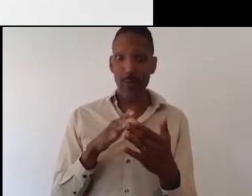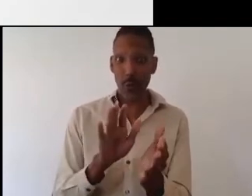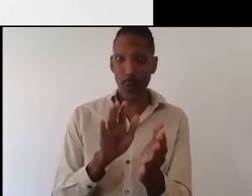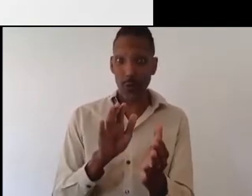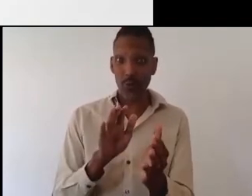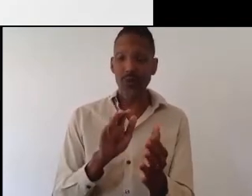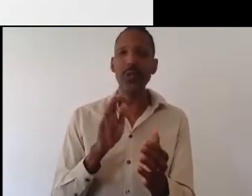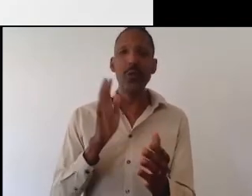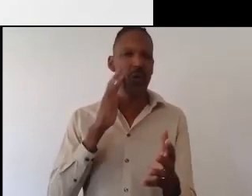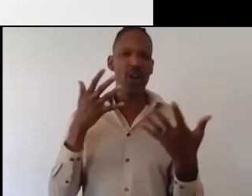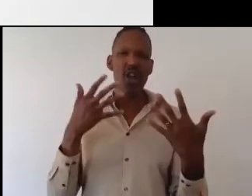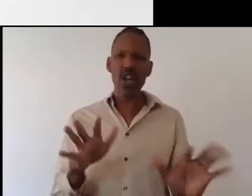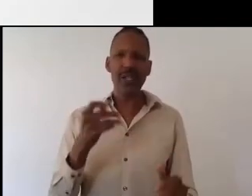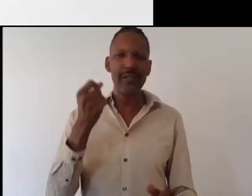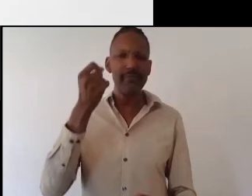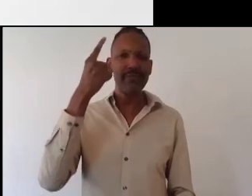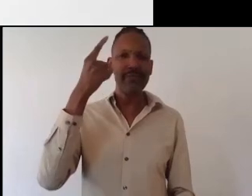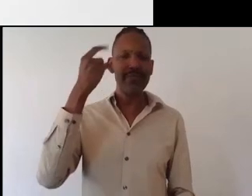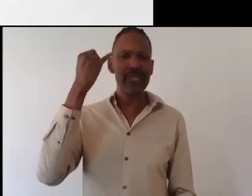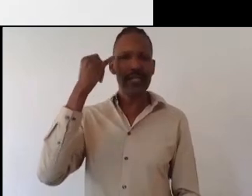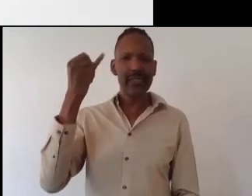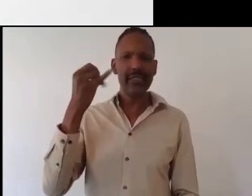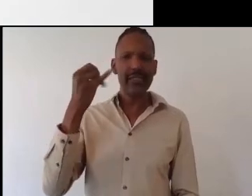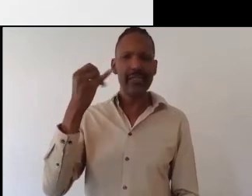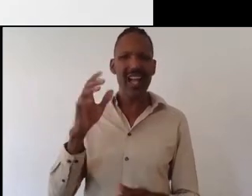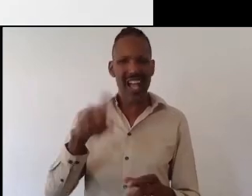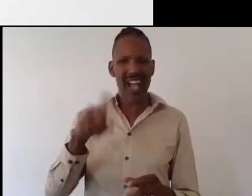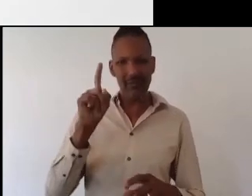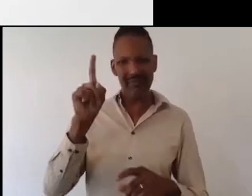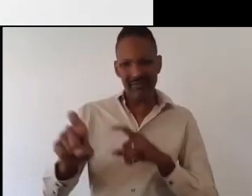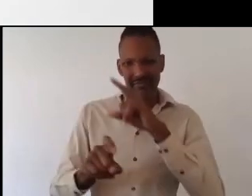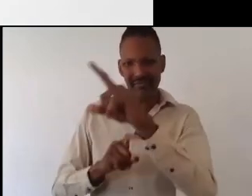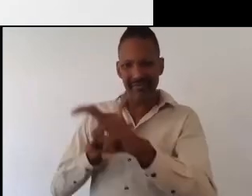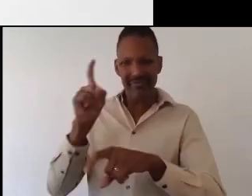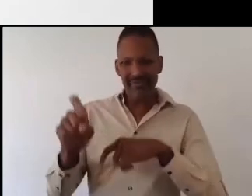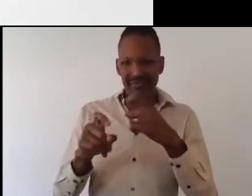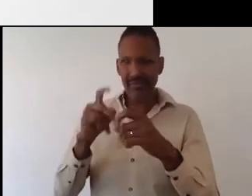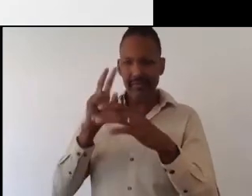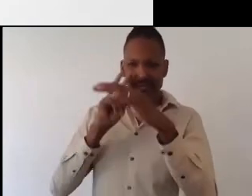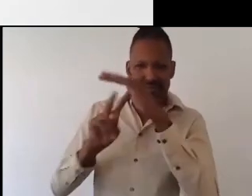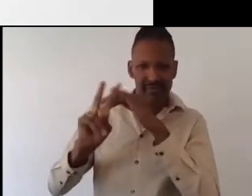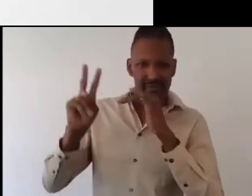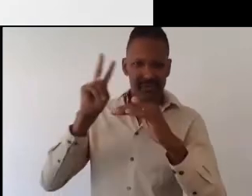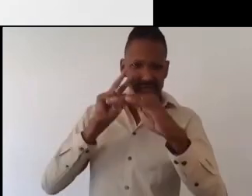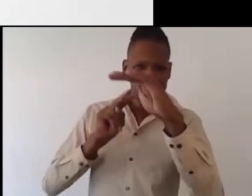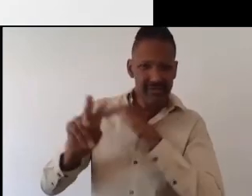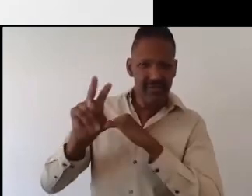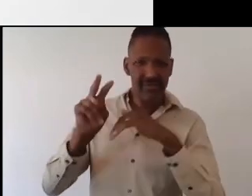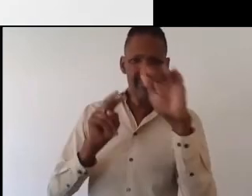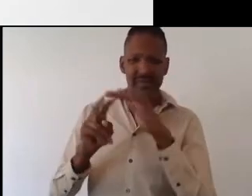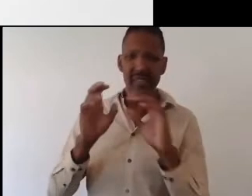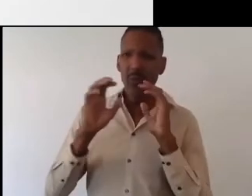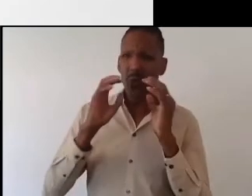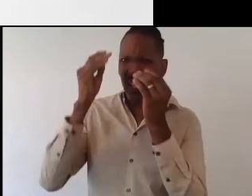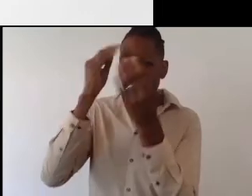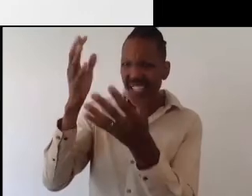experience engaging in the scientific practices. So get children to learn by